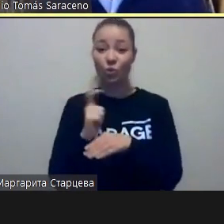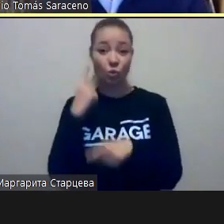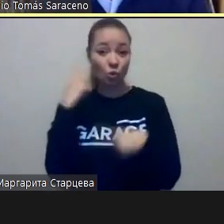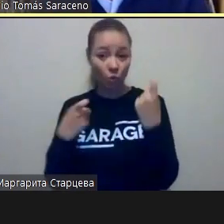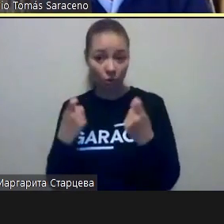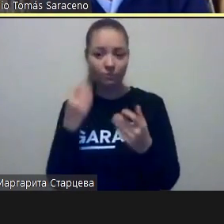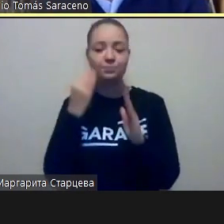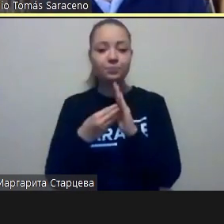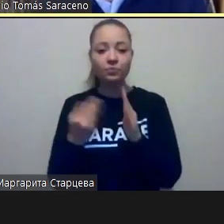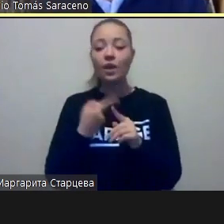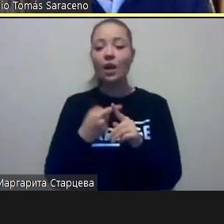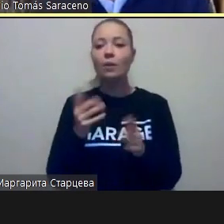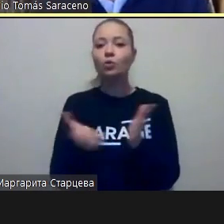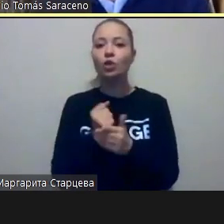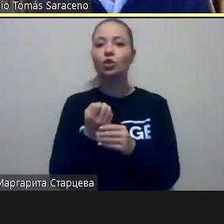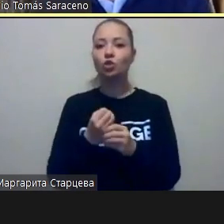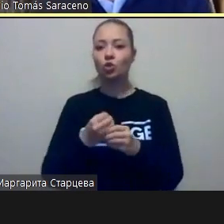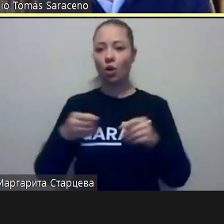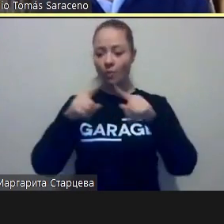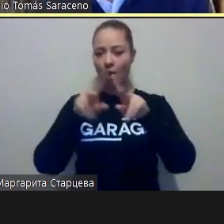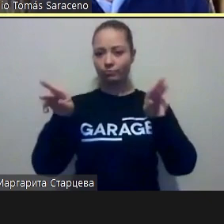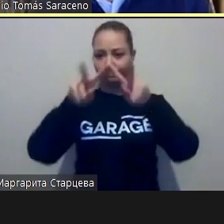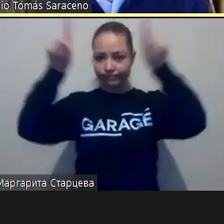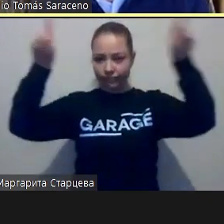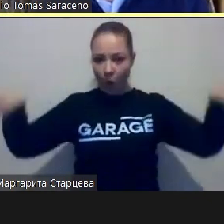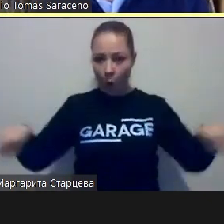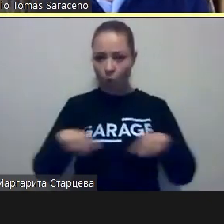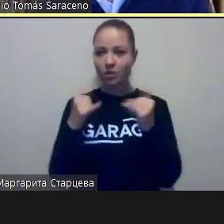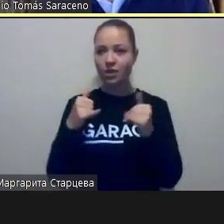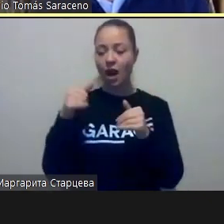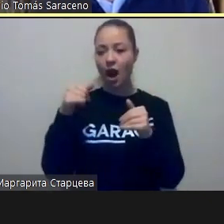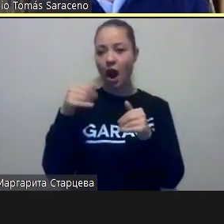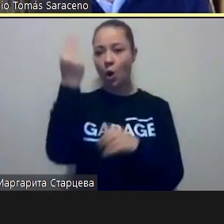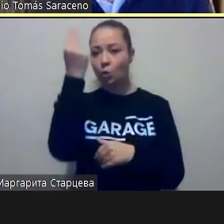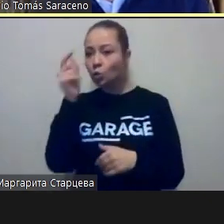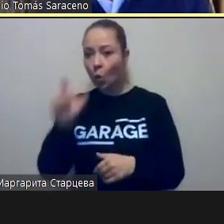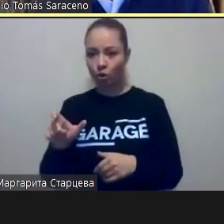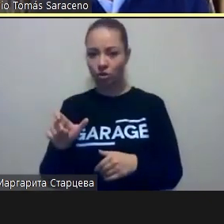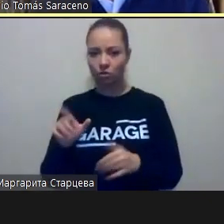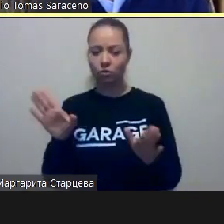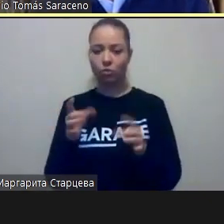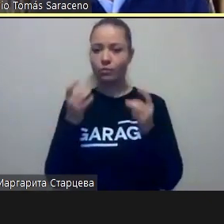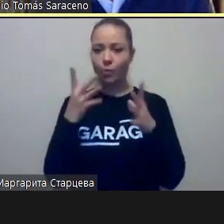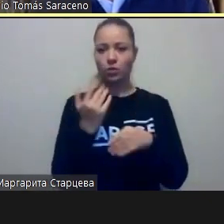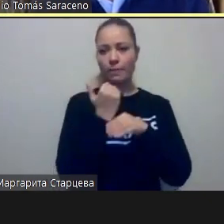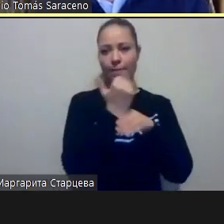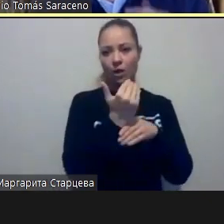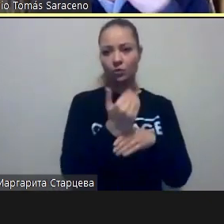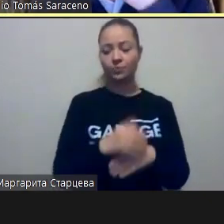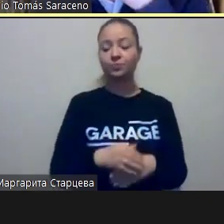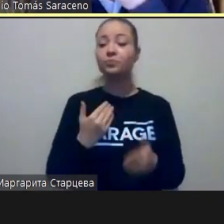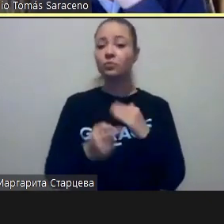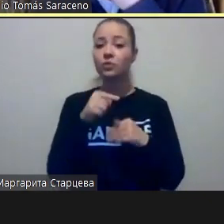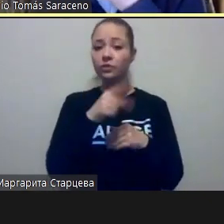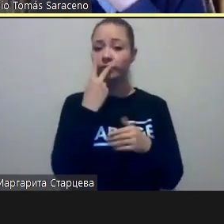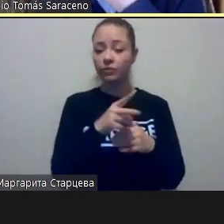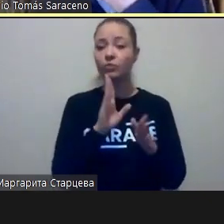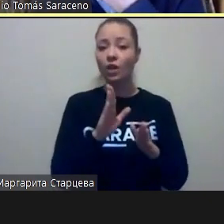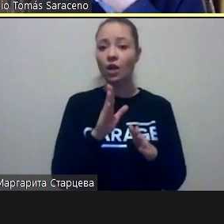who will do something. In this case, was with the Red Cross at the COP20 in